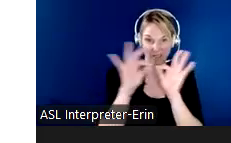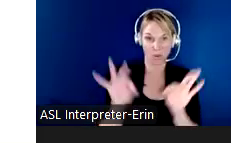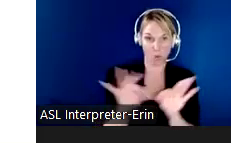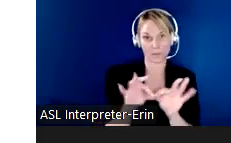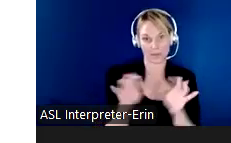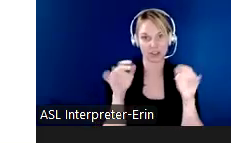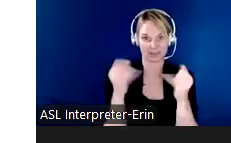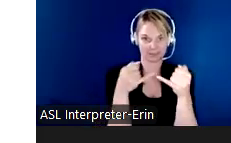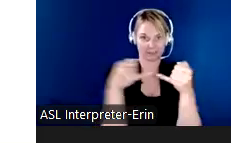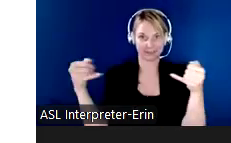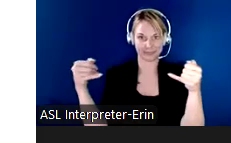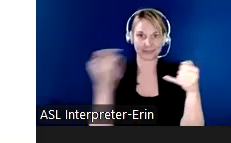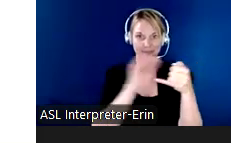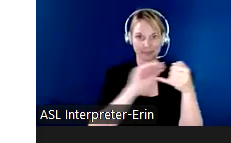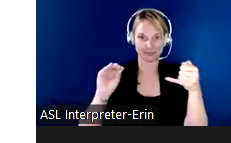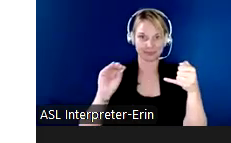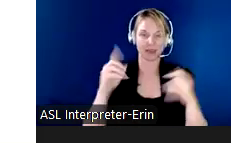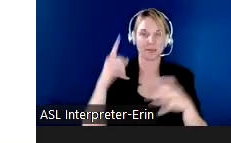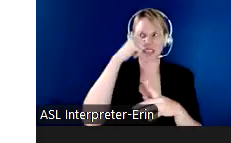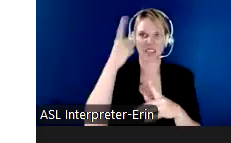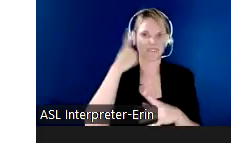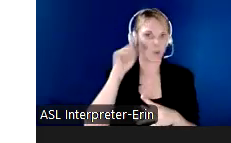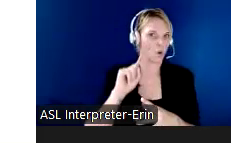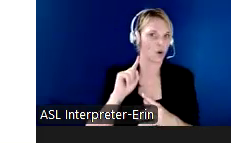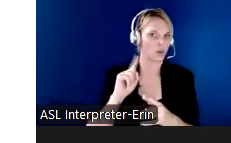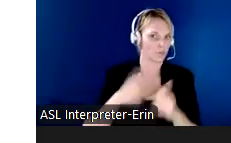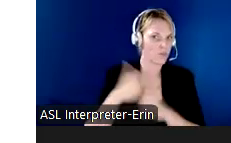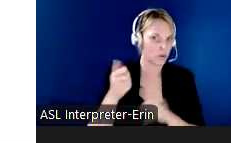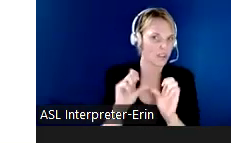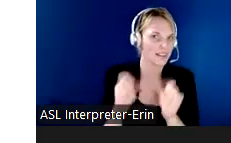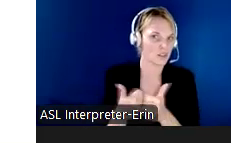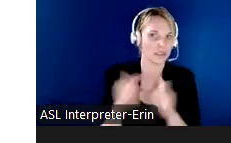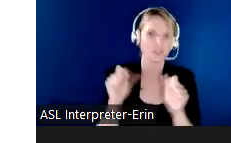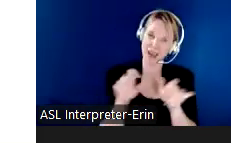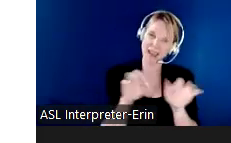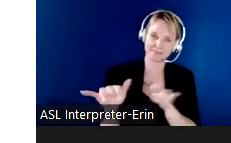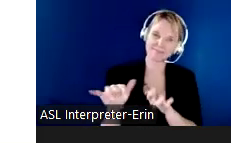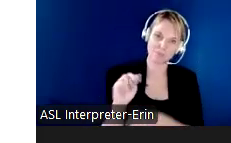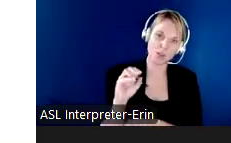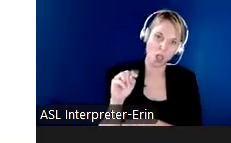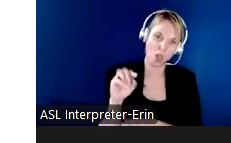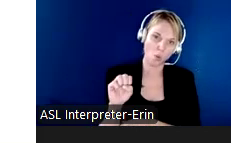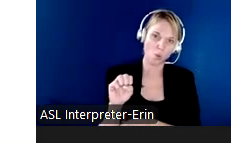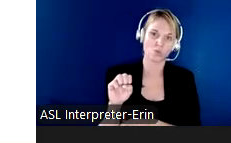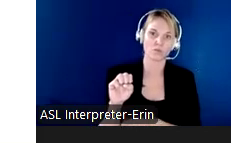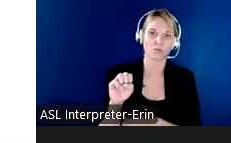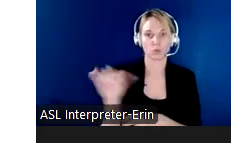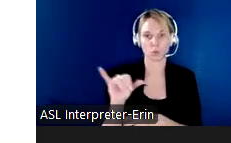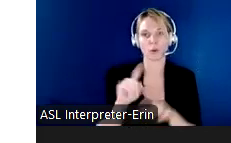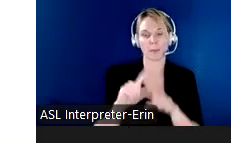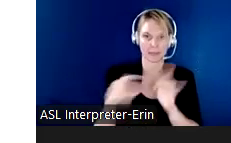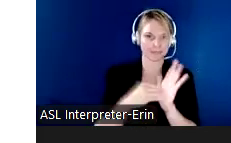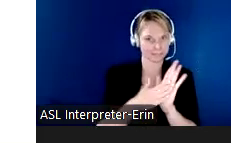for agency. So, I mean, you could certainly put it in the notes as well, but putting it on the form itself would be